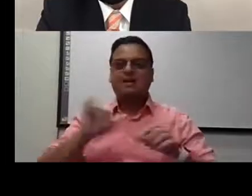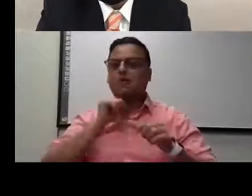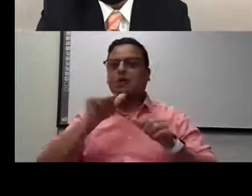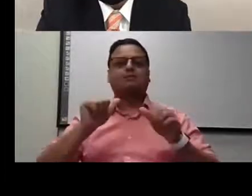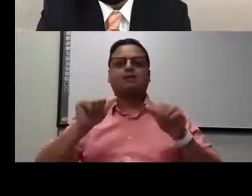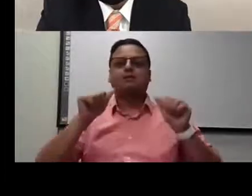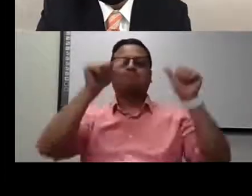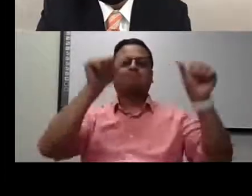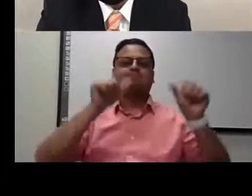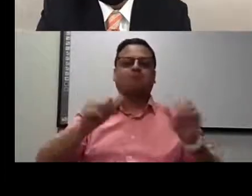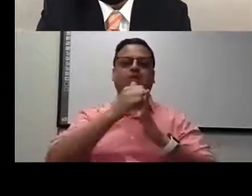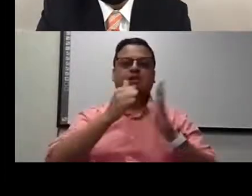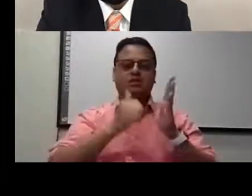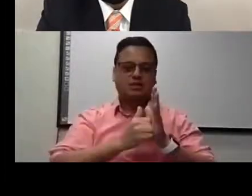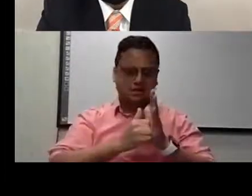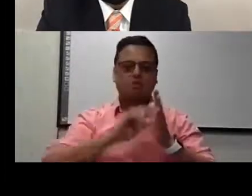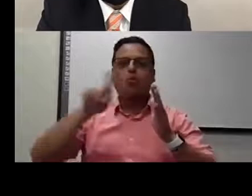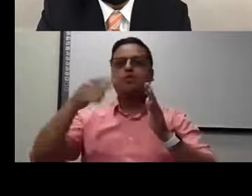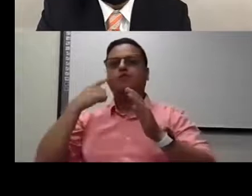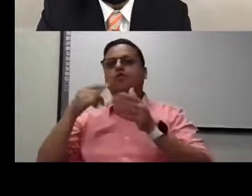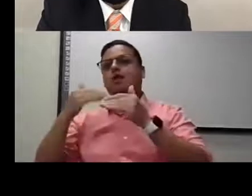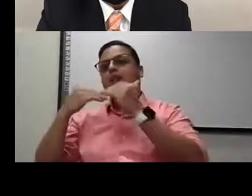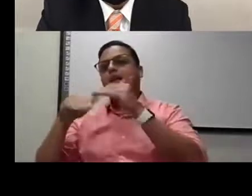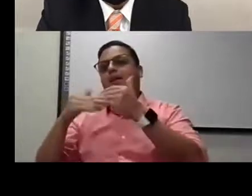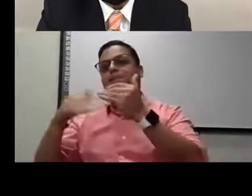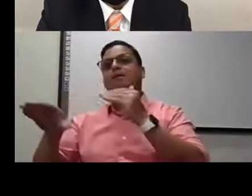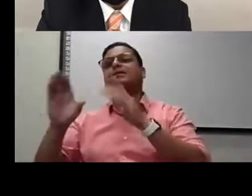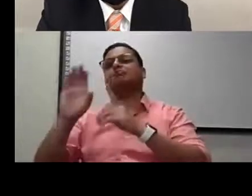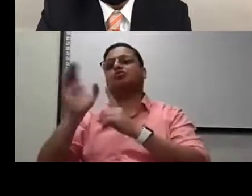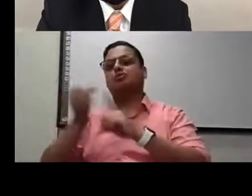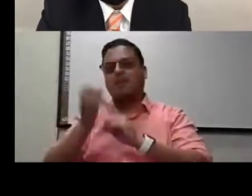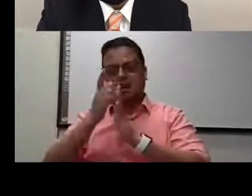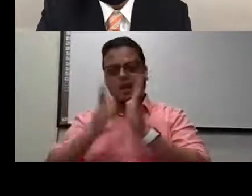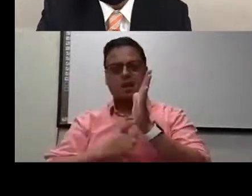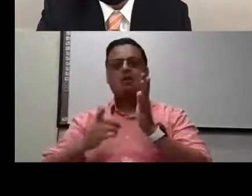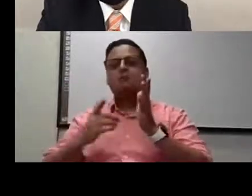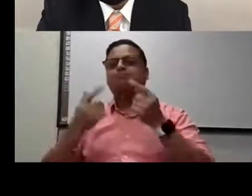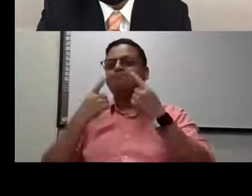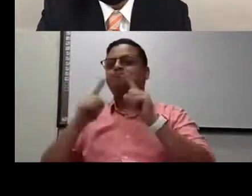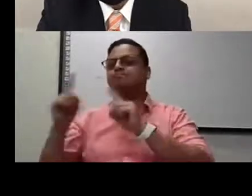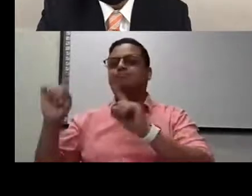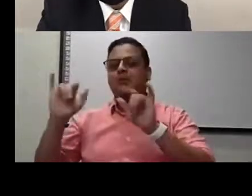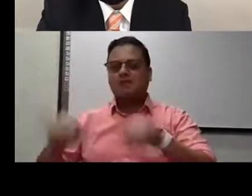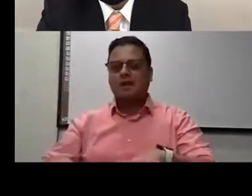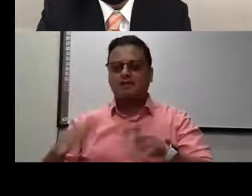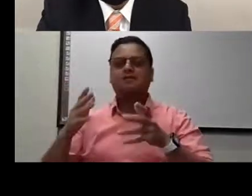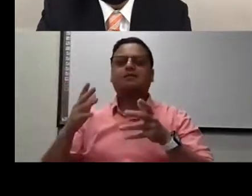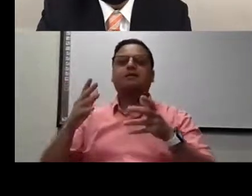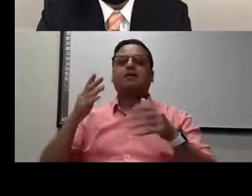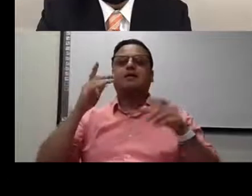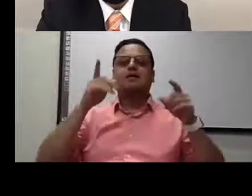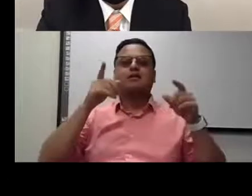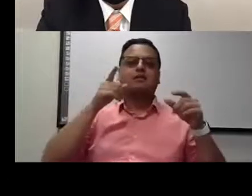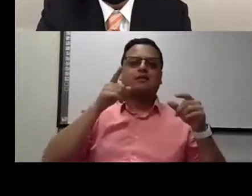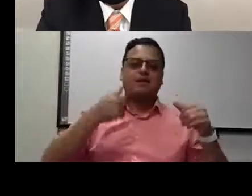agenda, except under limited circumstances as permitted by law. The board may refer matters raised in this forum to staff for investigation and or